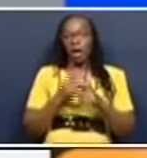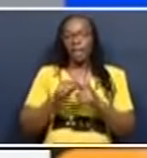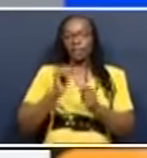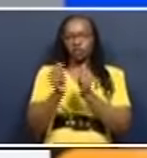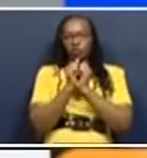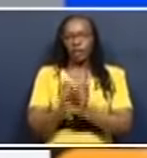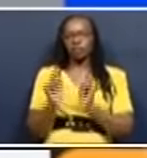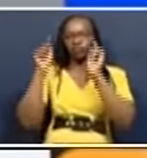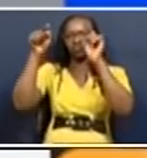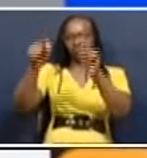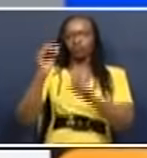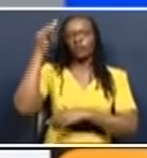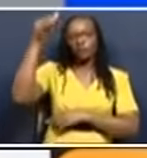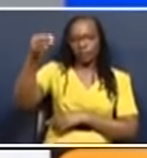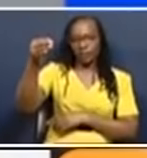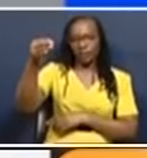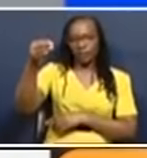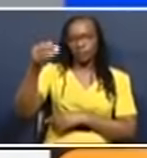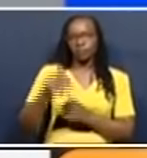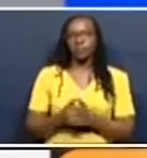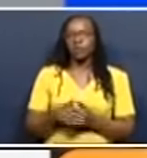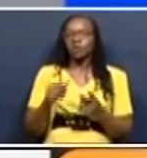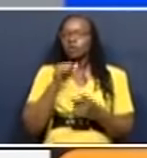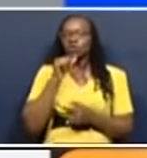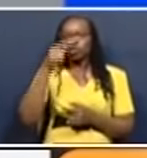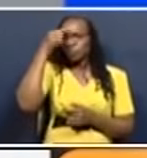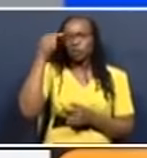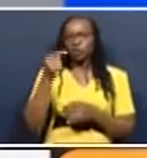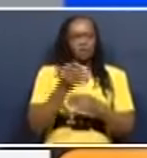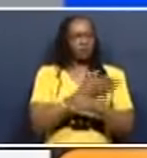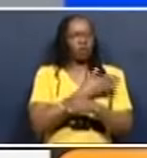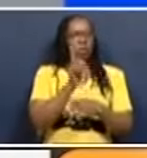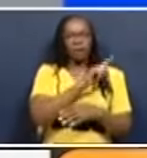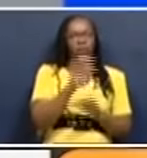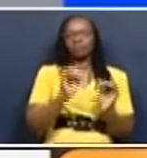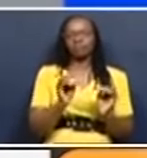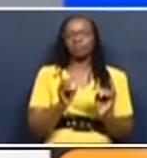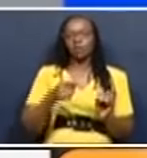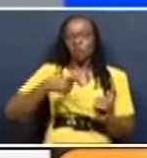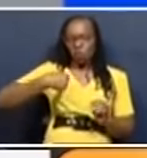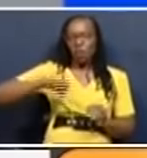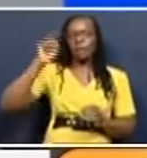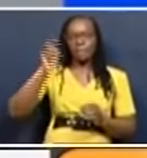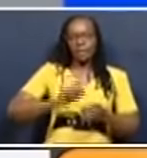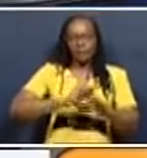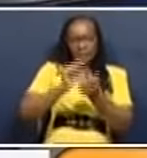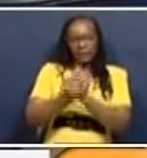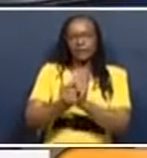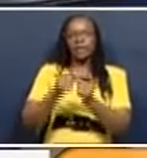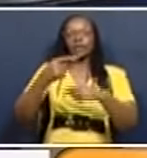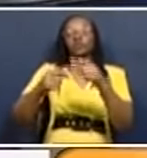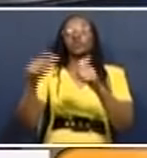together. Because the past has been bad. We must correct it. And continue. You have served this country in